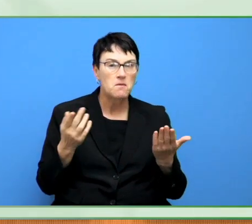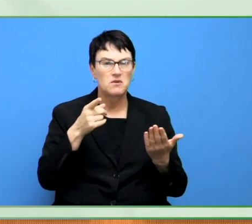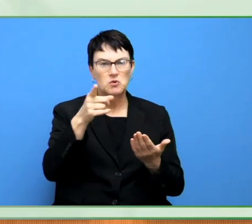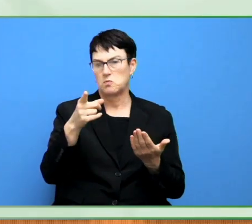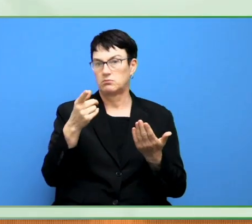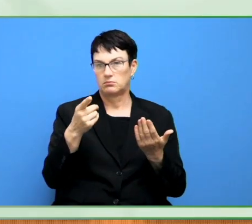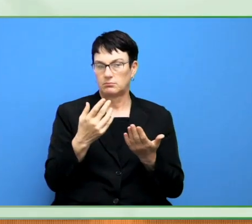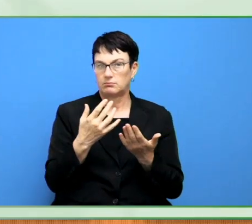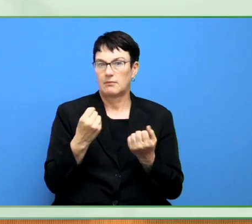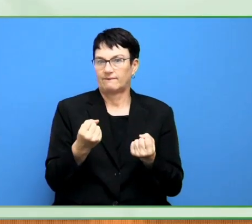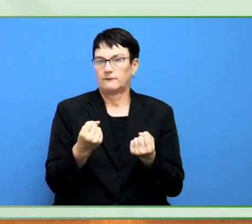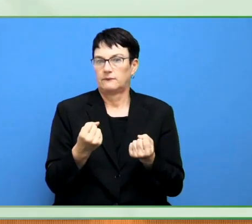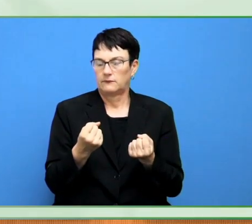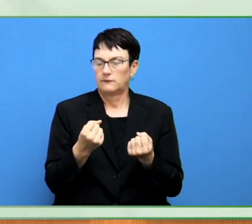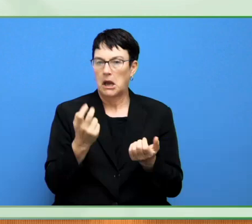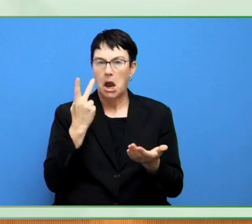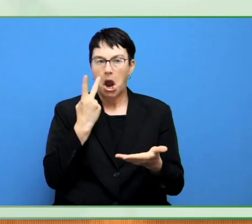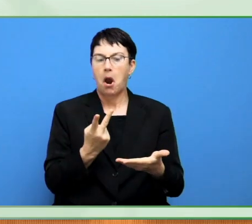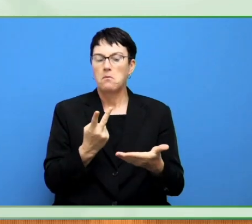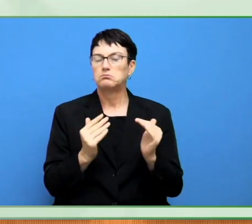usually using almost every day is